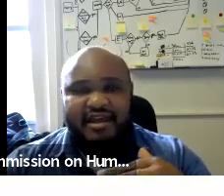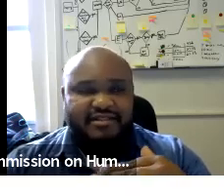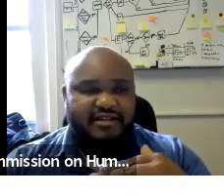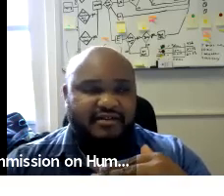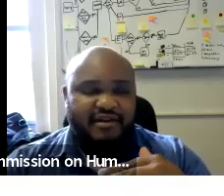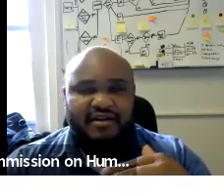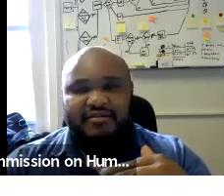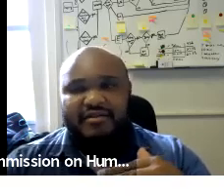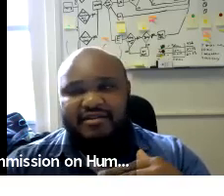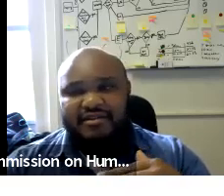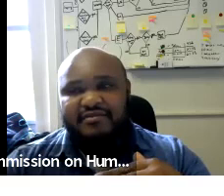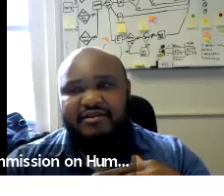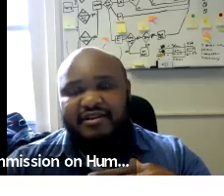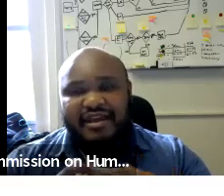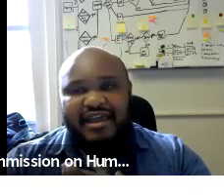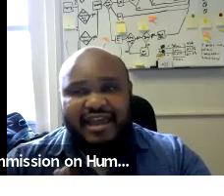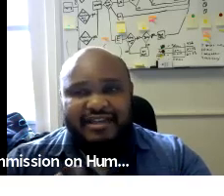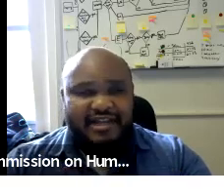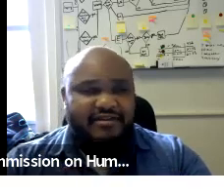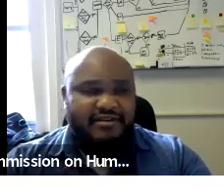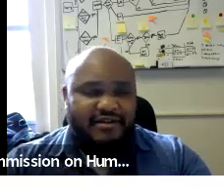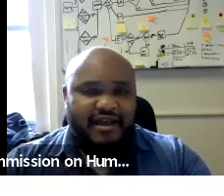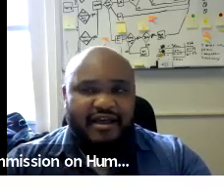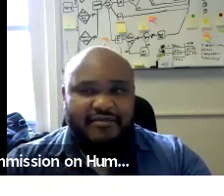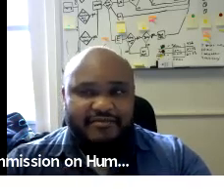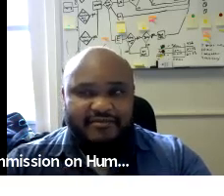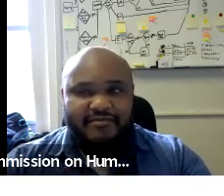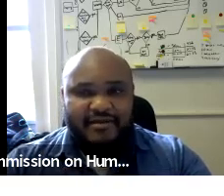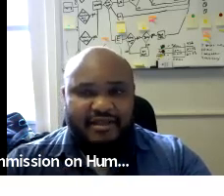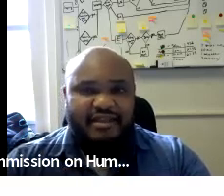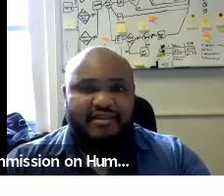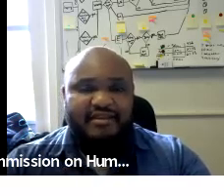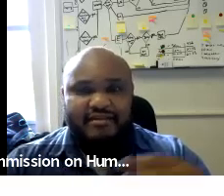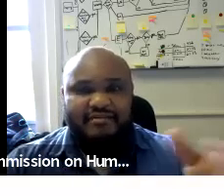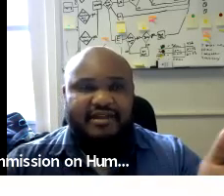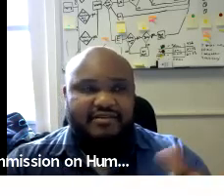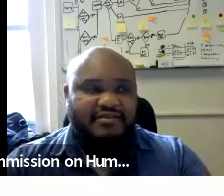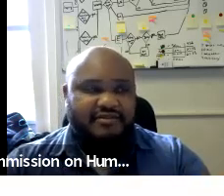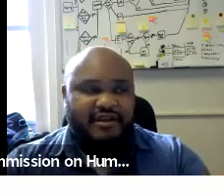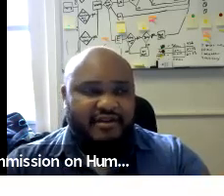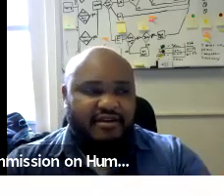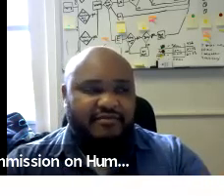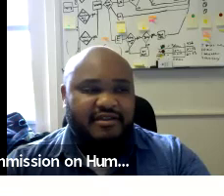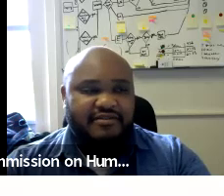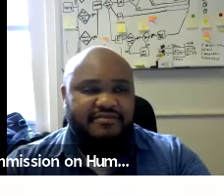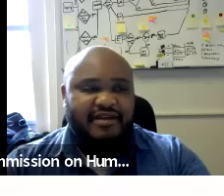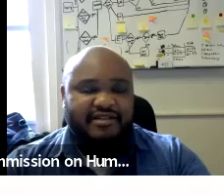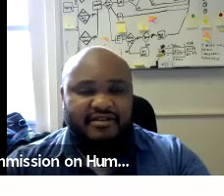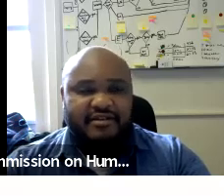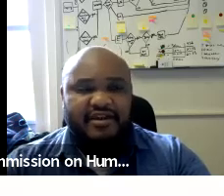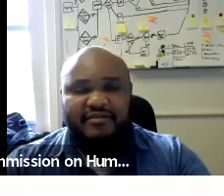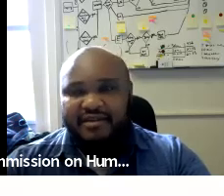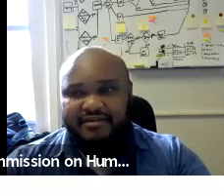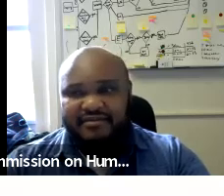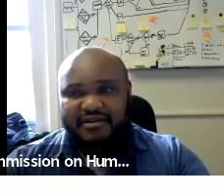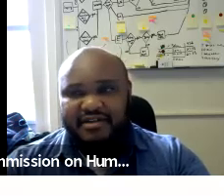word genderqueer, we could use the word agender. In the gender neutral area, we could use